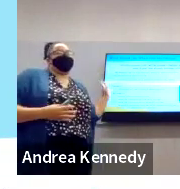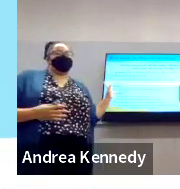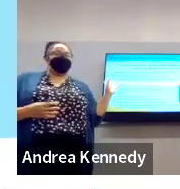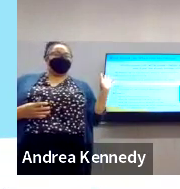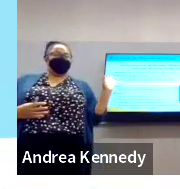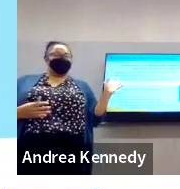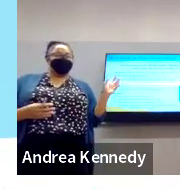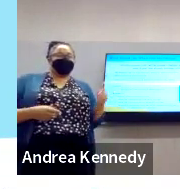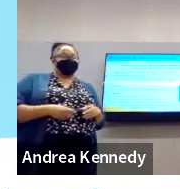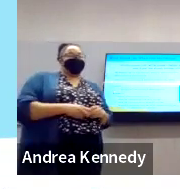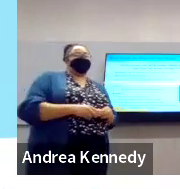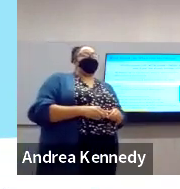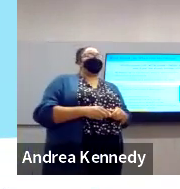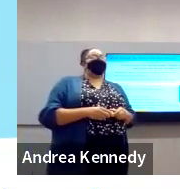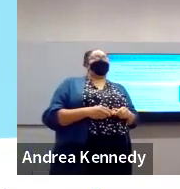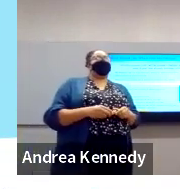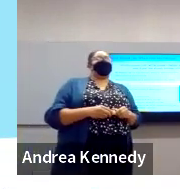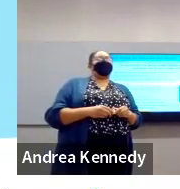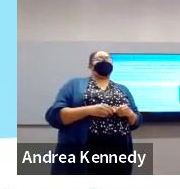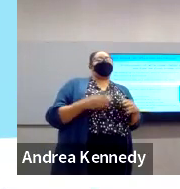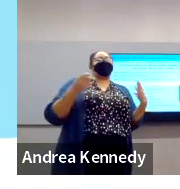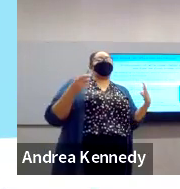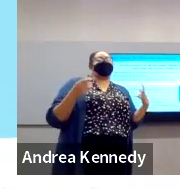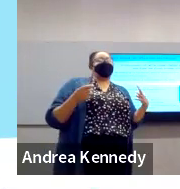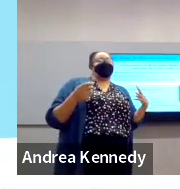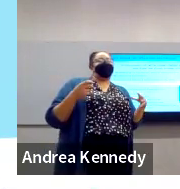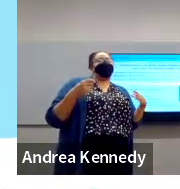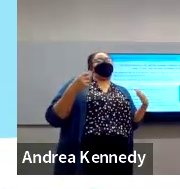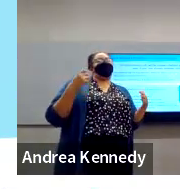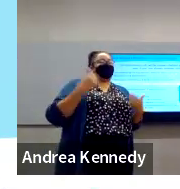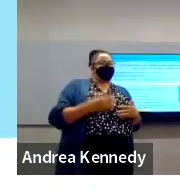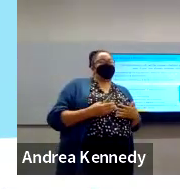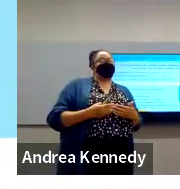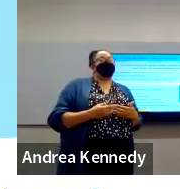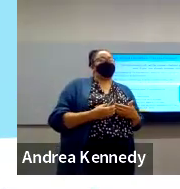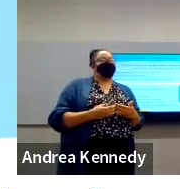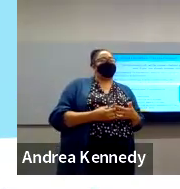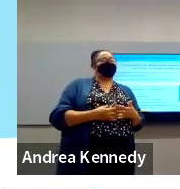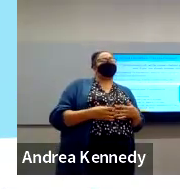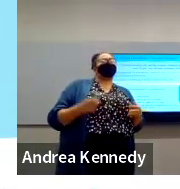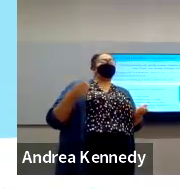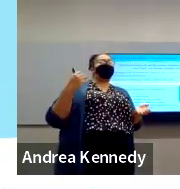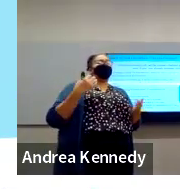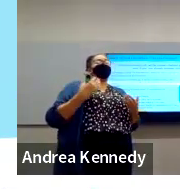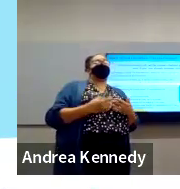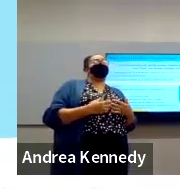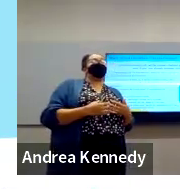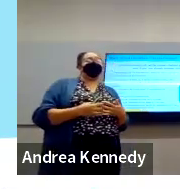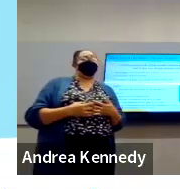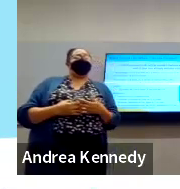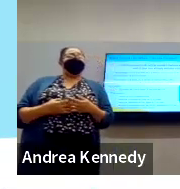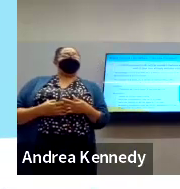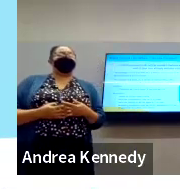those deadlines that we mentioned. So really, we want to urge that you are paying attention to your mail and